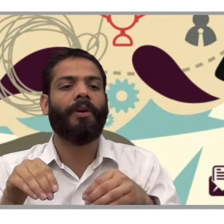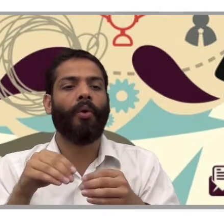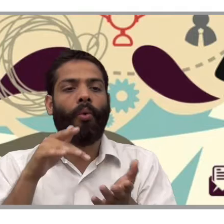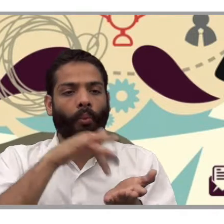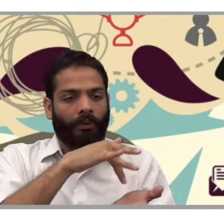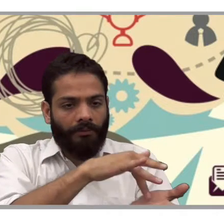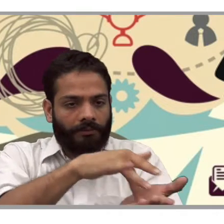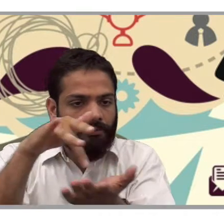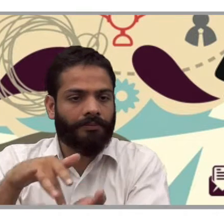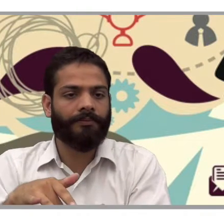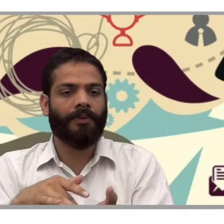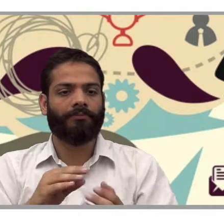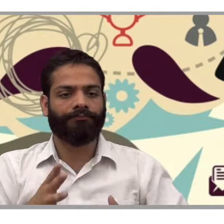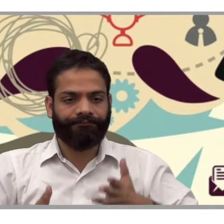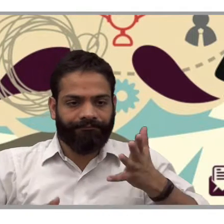appearance.